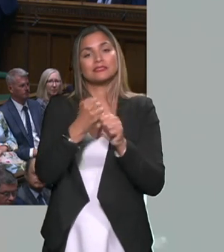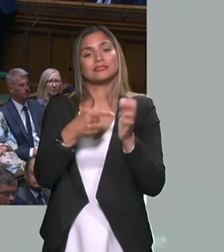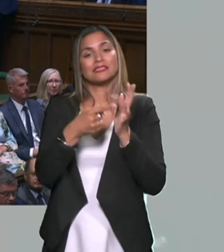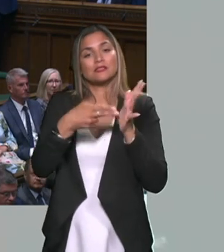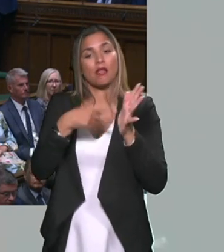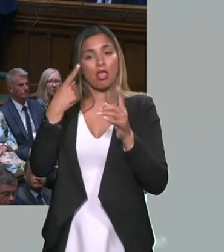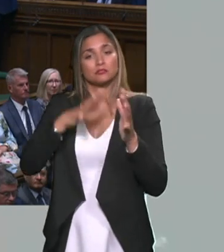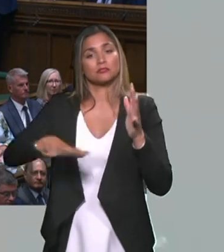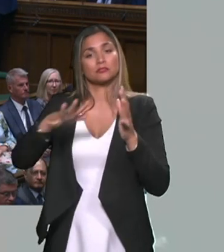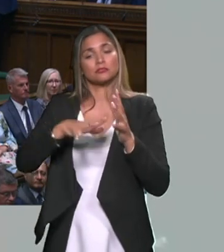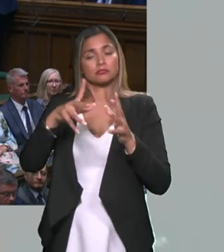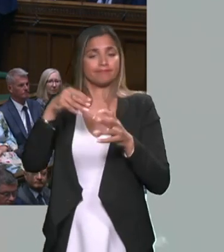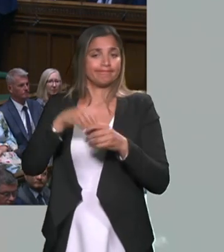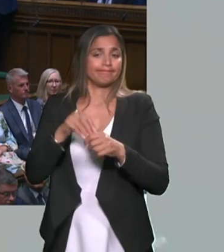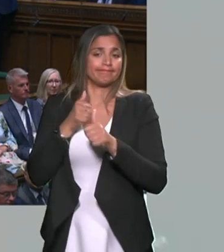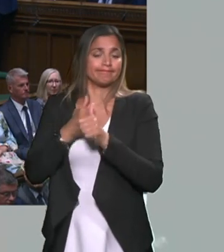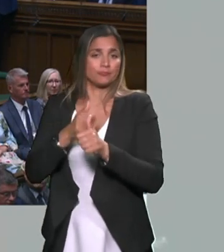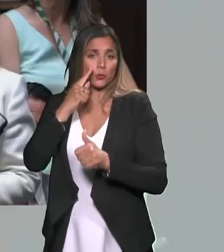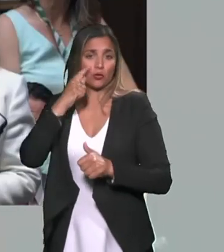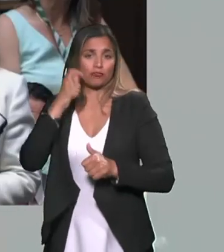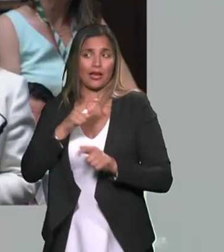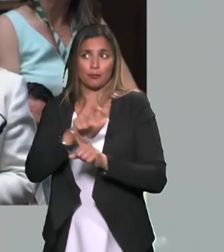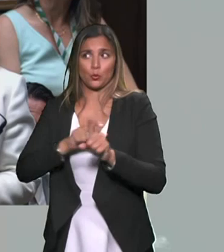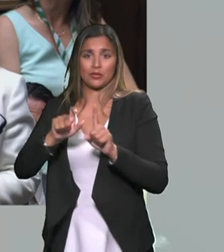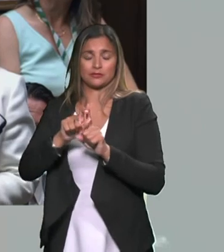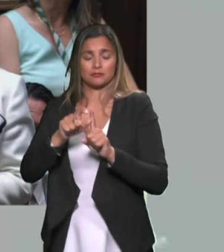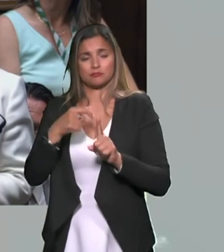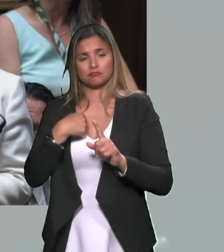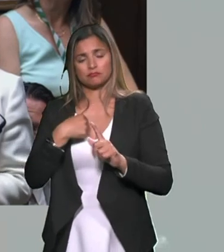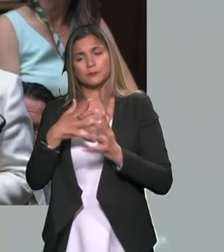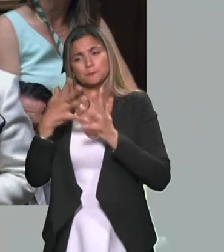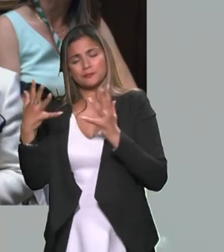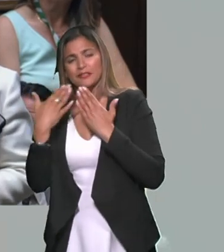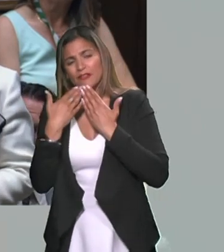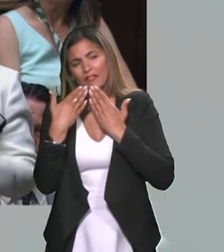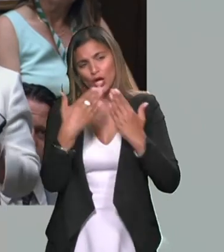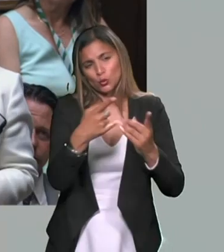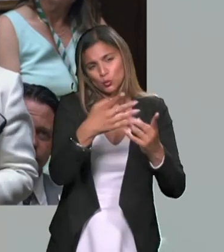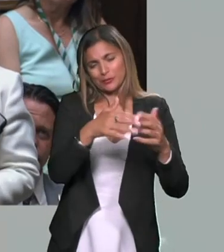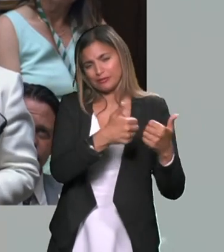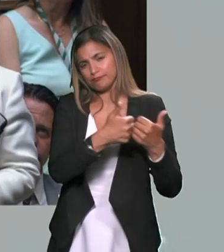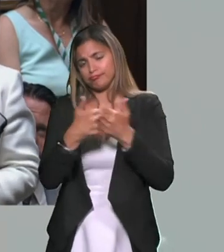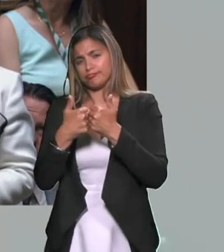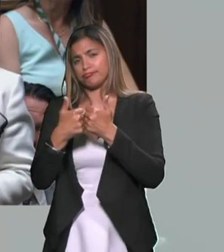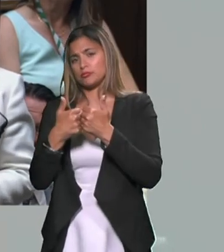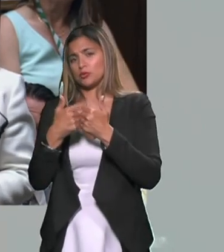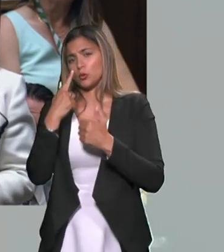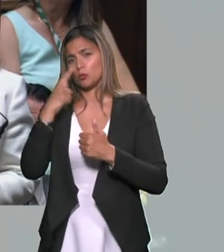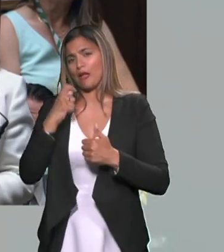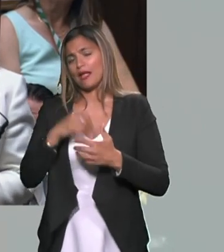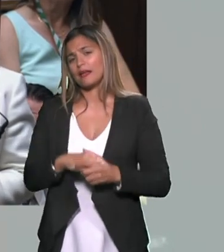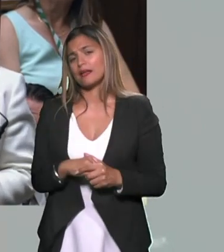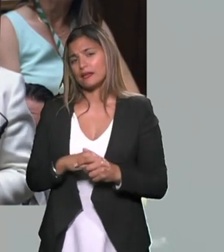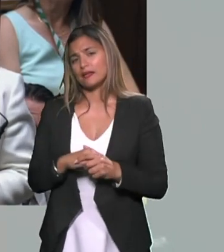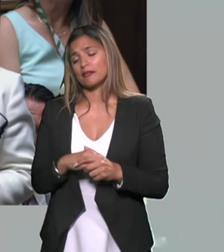to first send their huge thanks for your support to Ukraine. Yesterday was the first